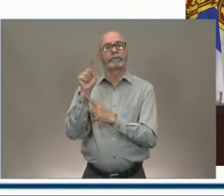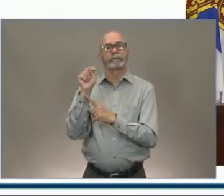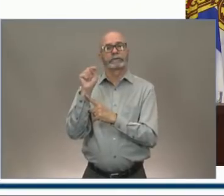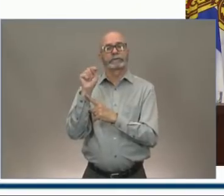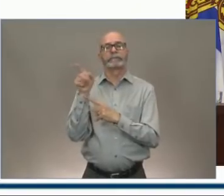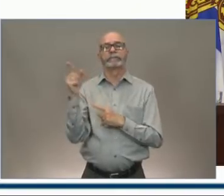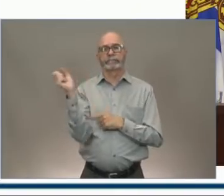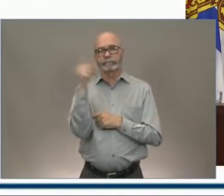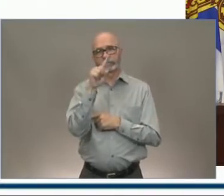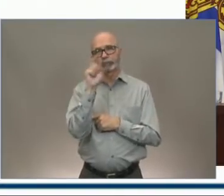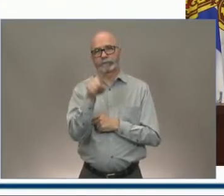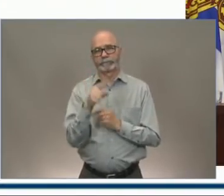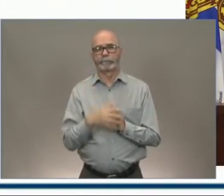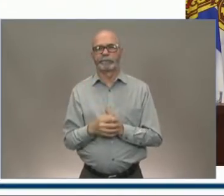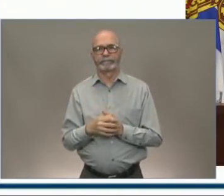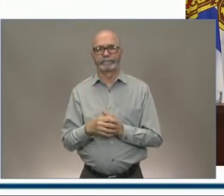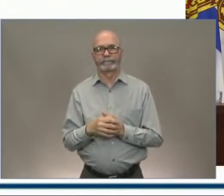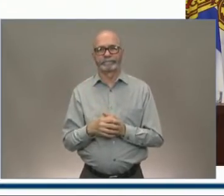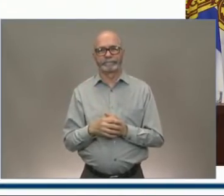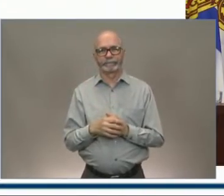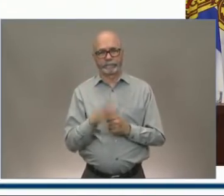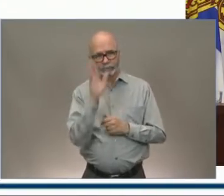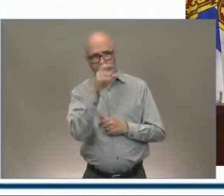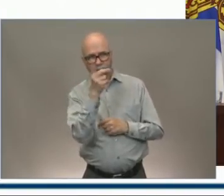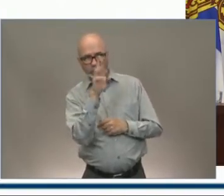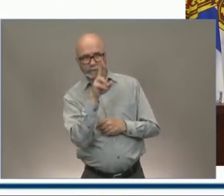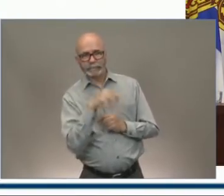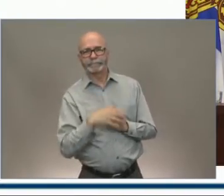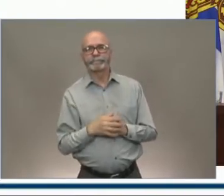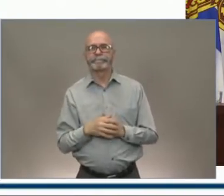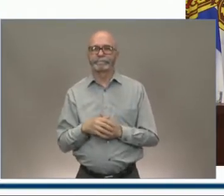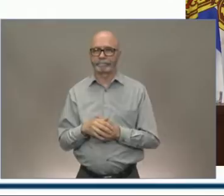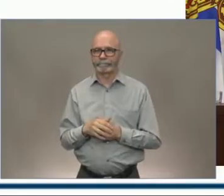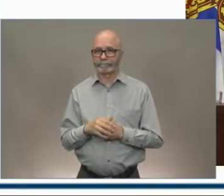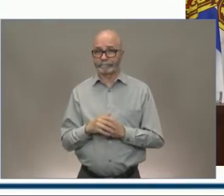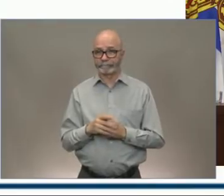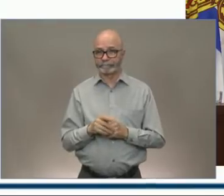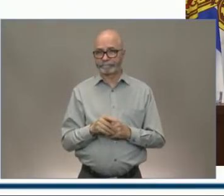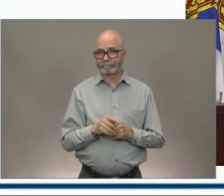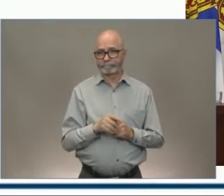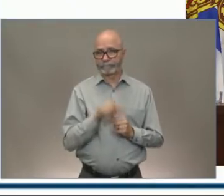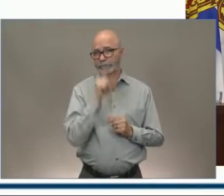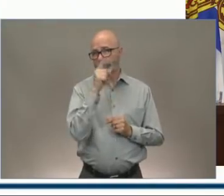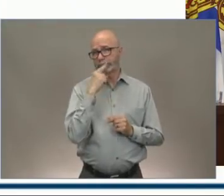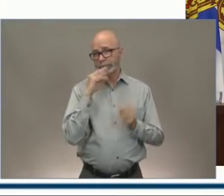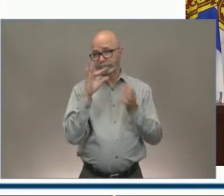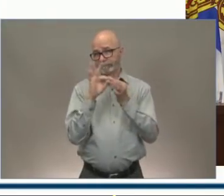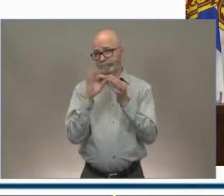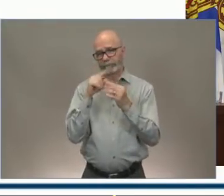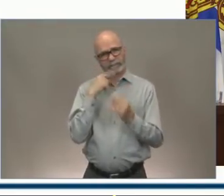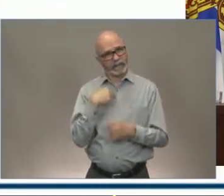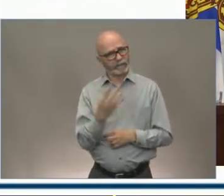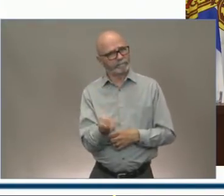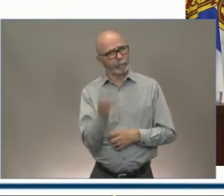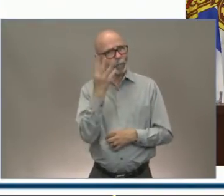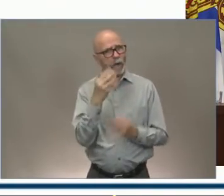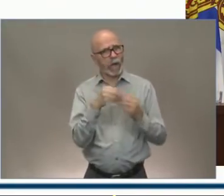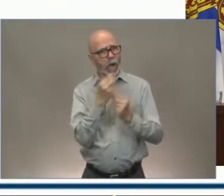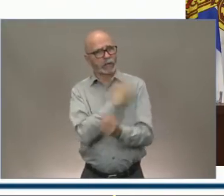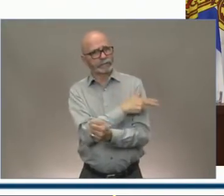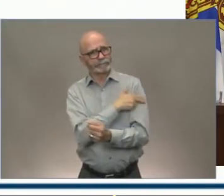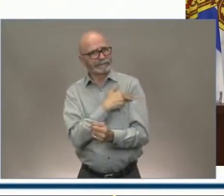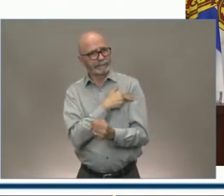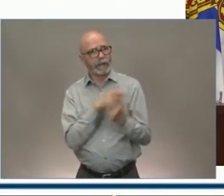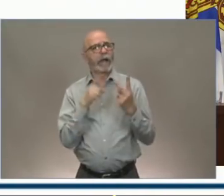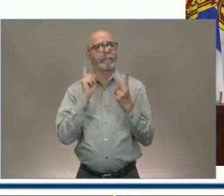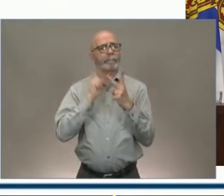Thanks. Strang, you said that there were cases in the hospital, I believe 4 in hospital, 2 in ICU. I'm